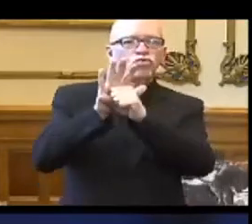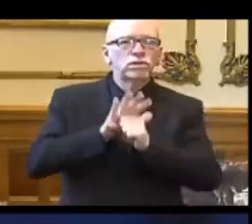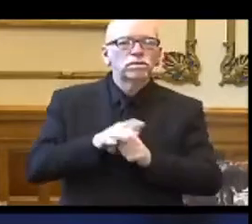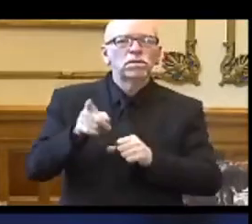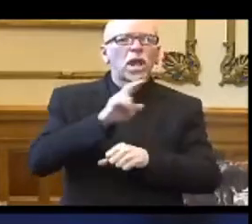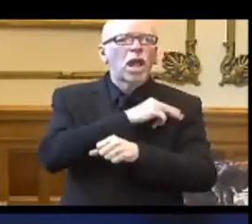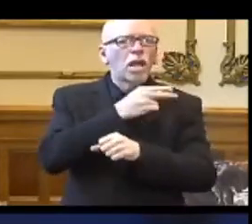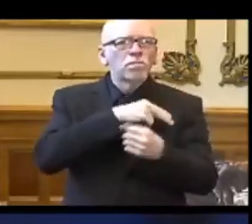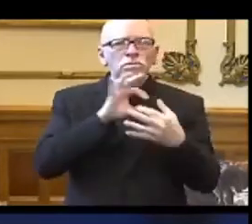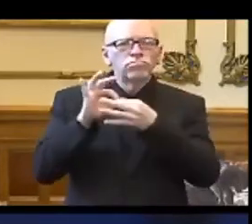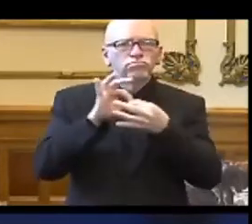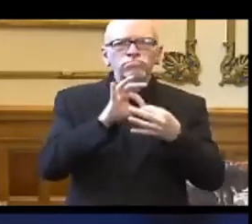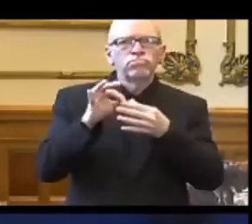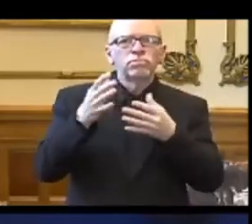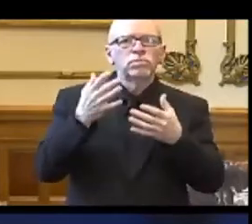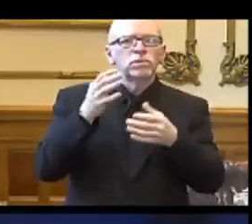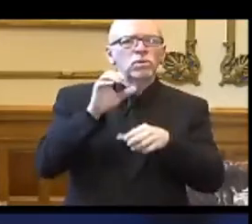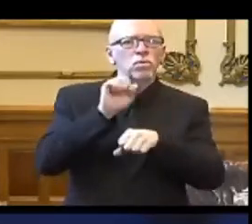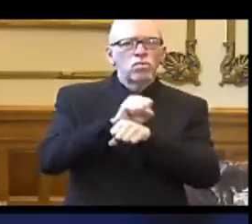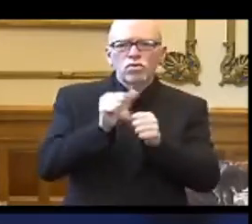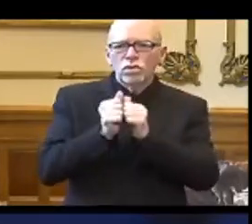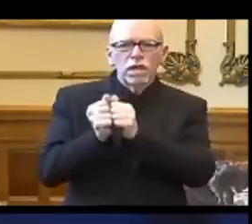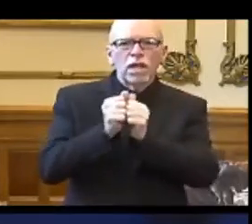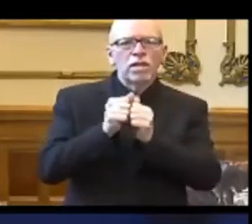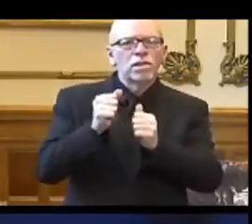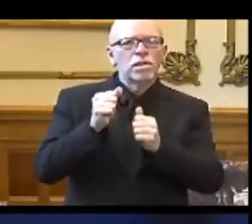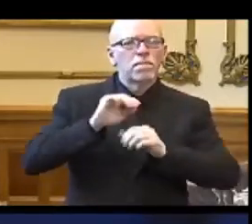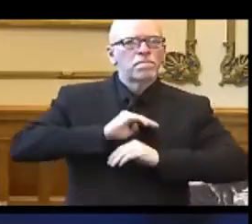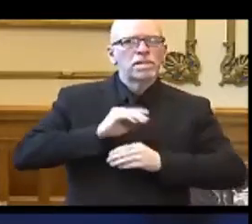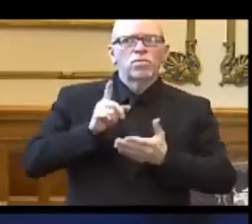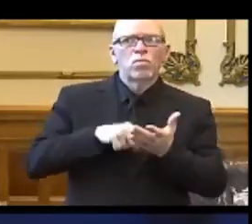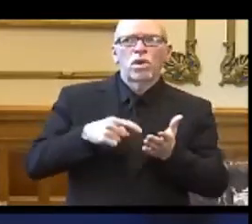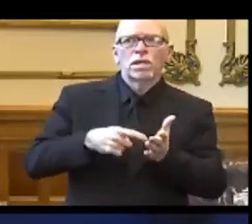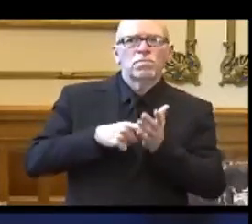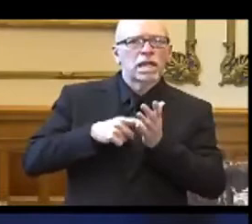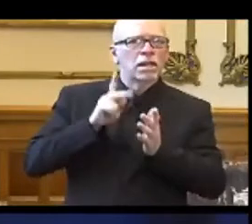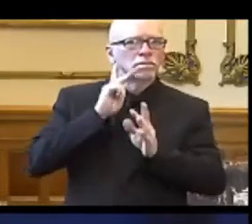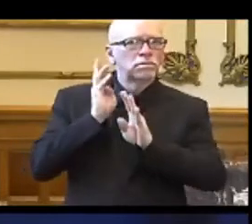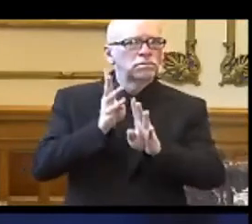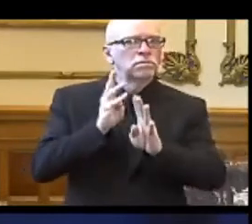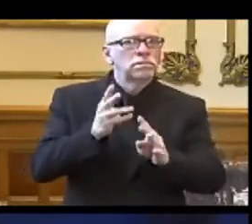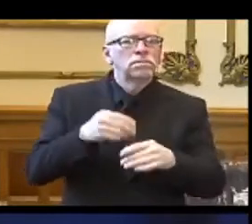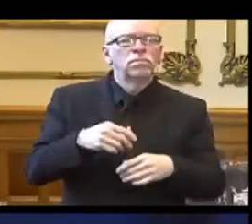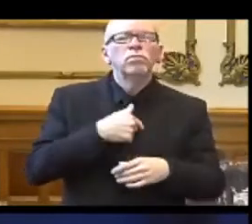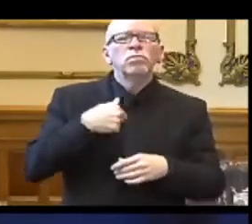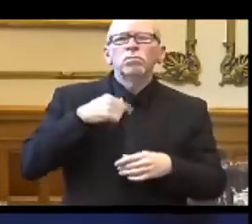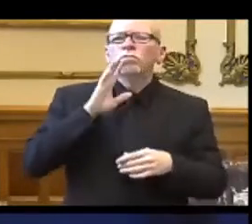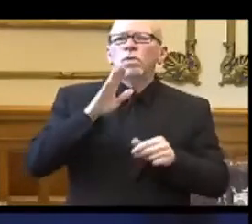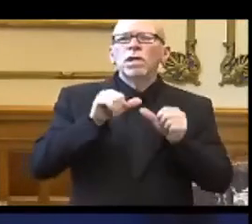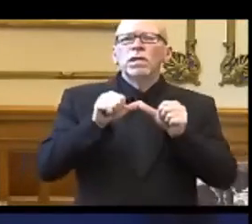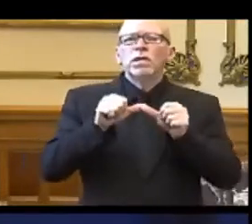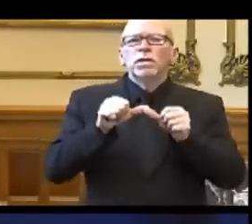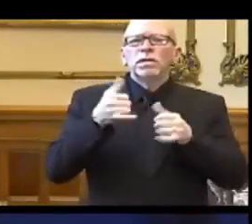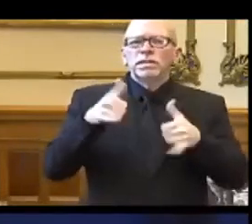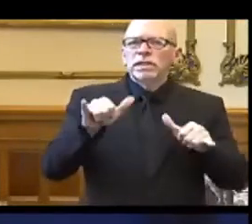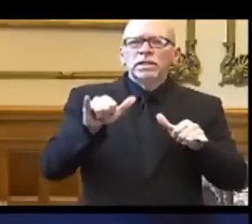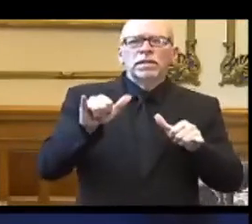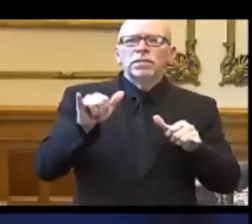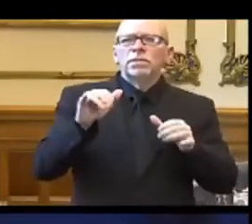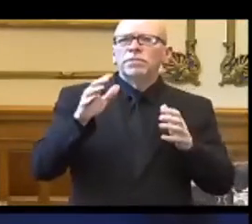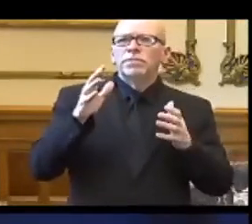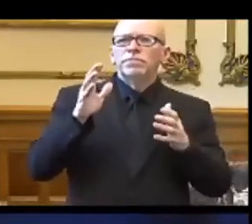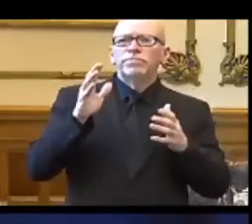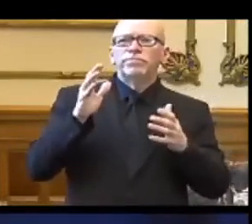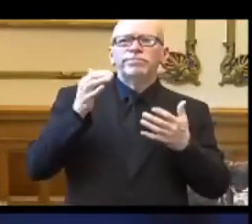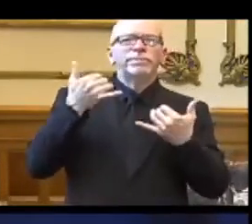district, being able to meet the demand. And you know, we'll continue to practice our, or